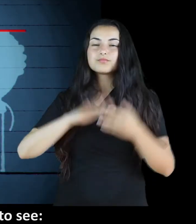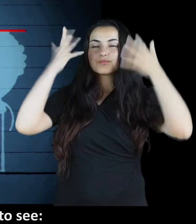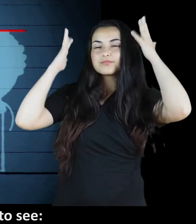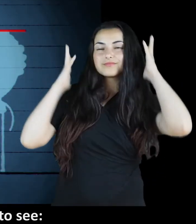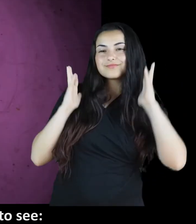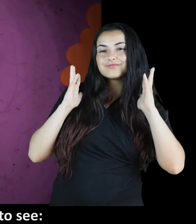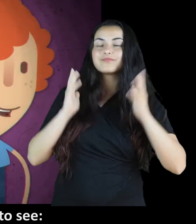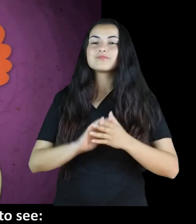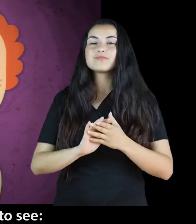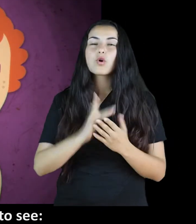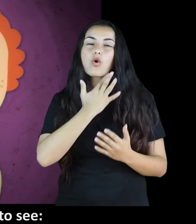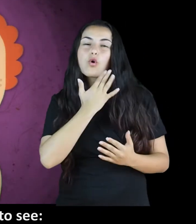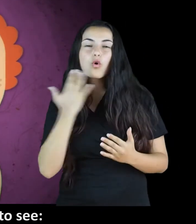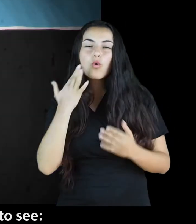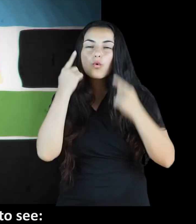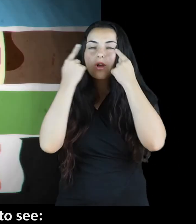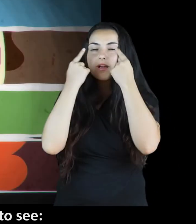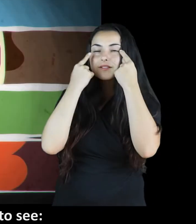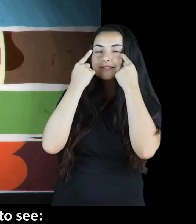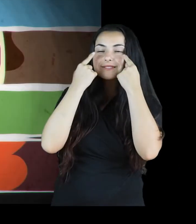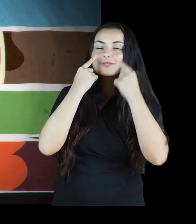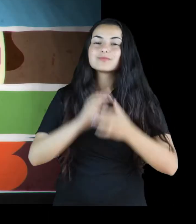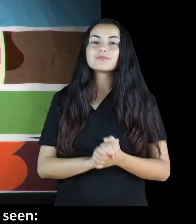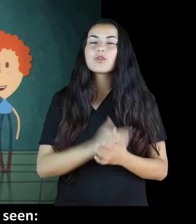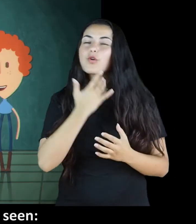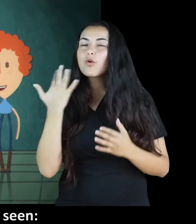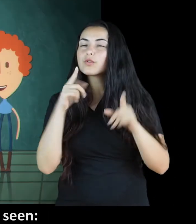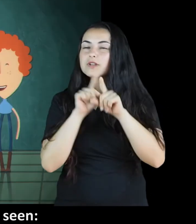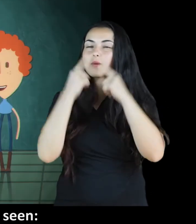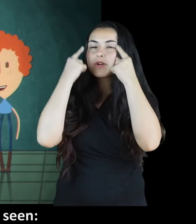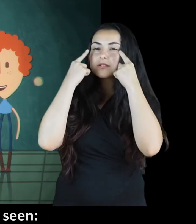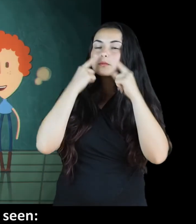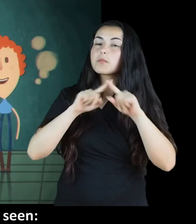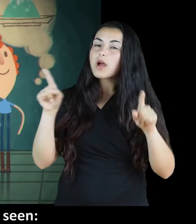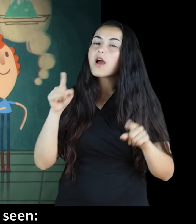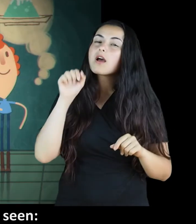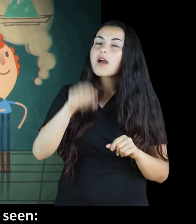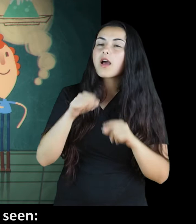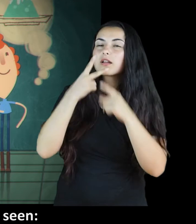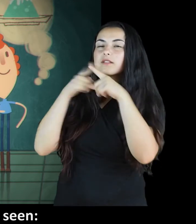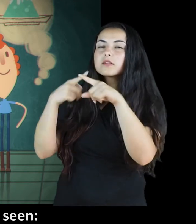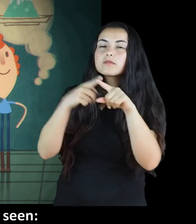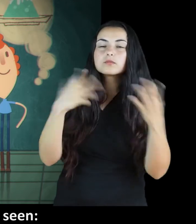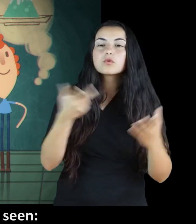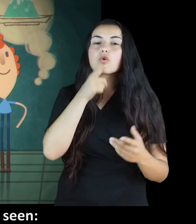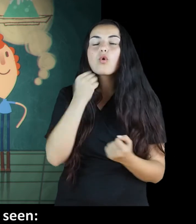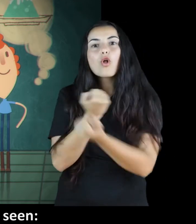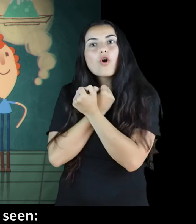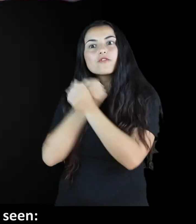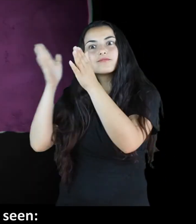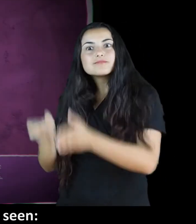height, hairstyle, eye color, and so on. Other differences can't be seen: our favorite